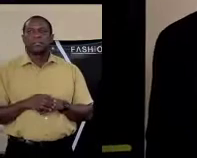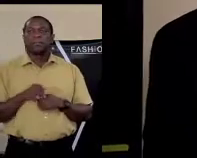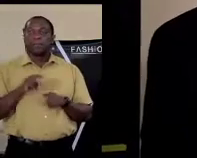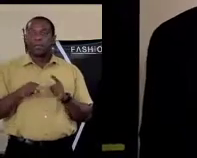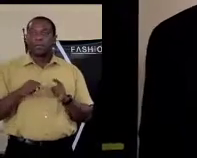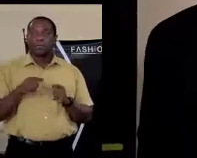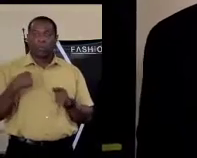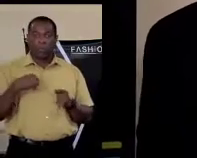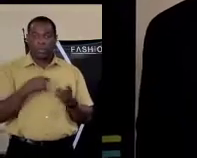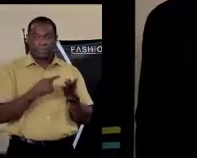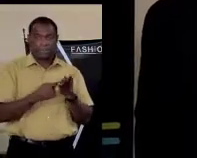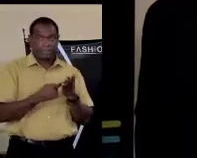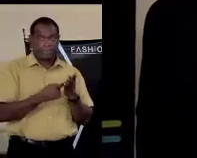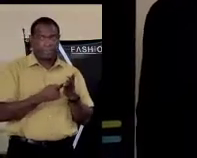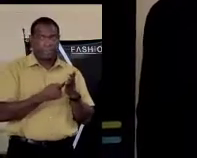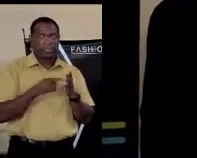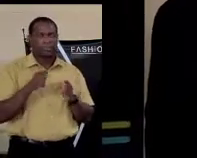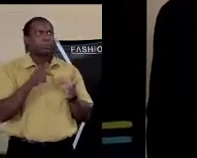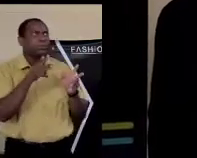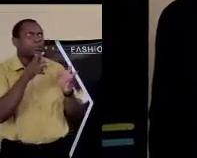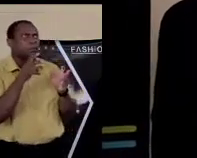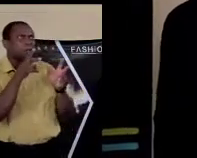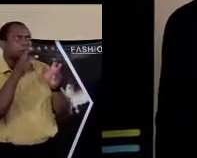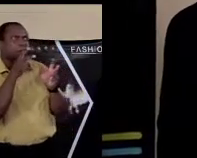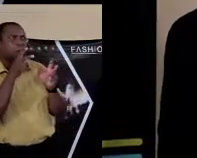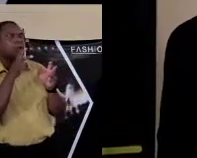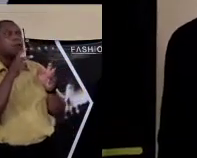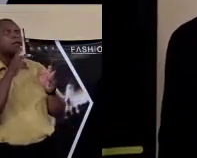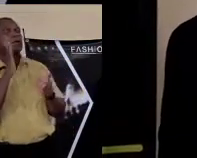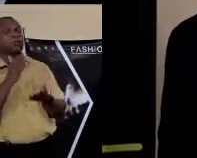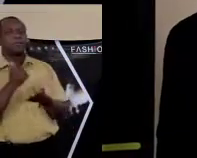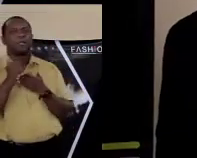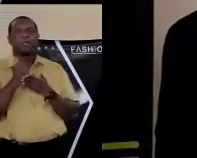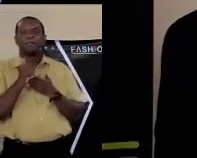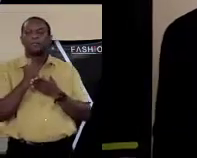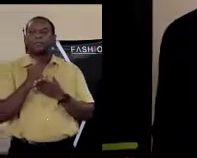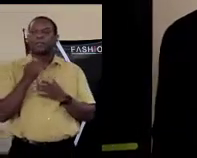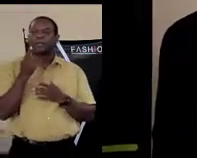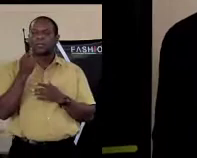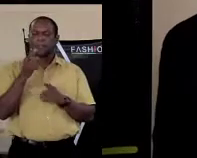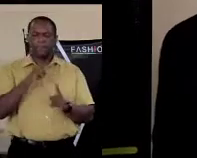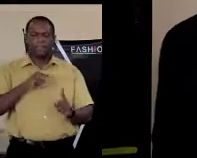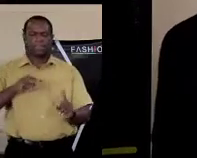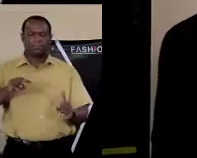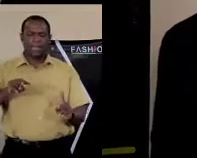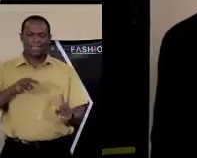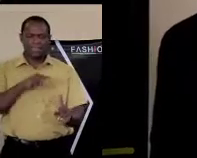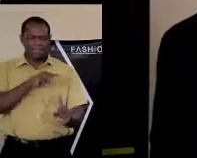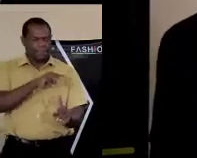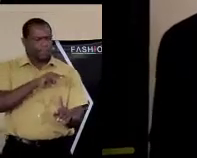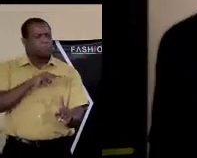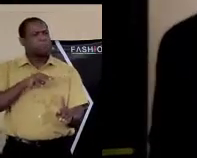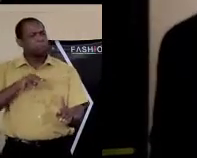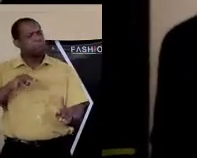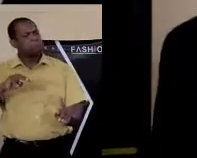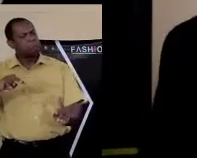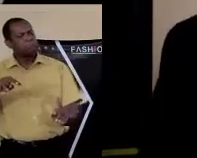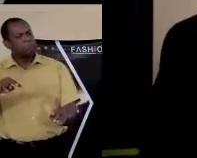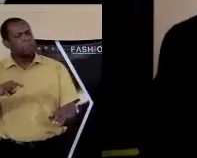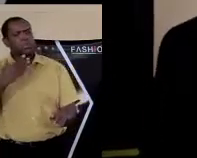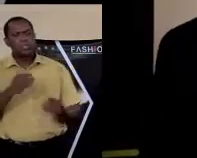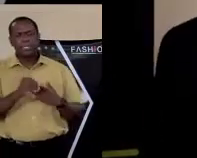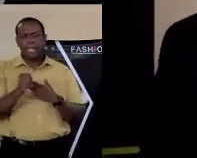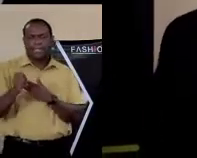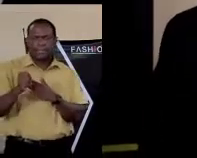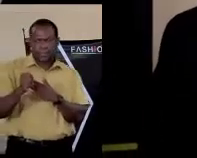give, as I said, I'm sure that it will help you in creating perspective and very, very good guidance